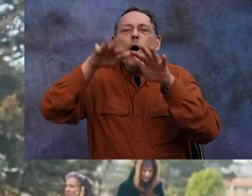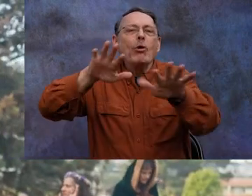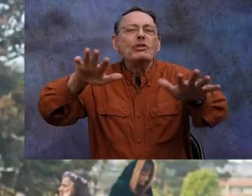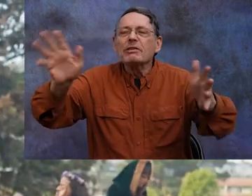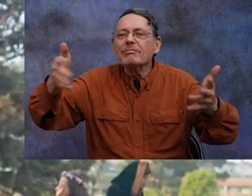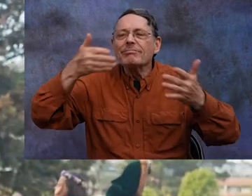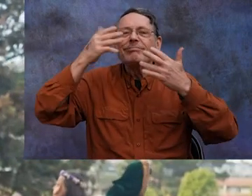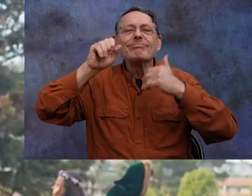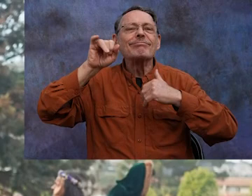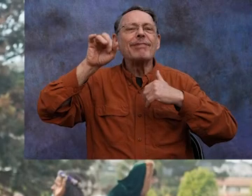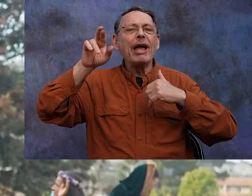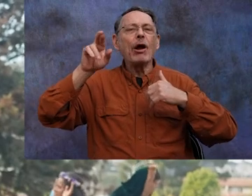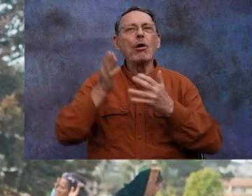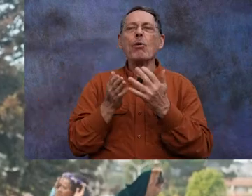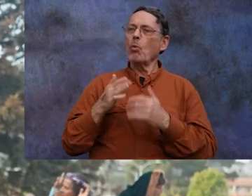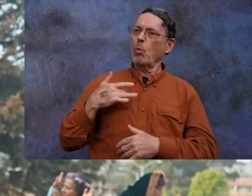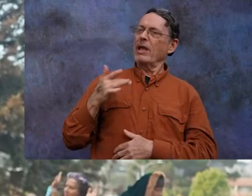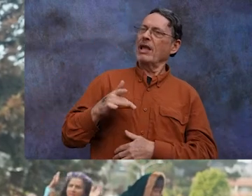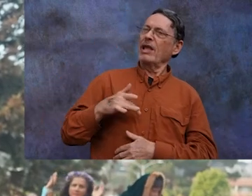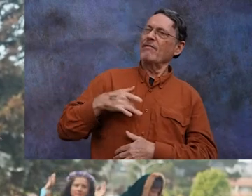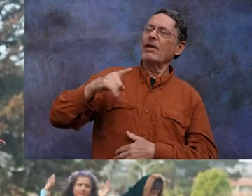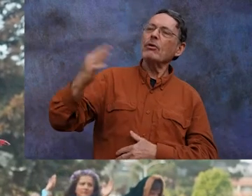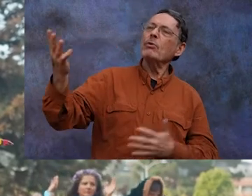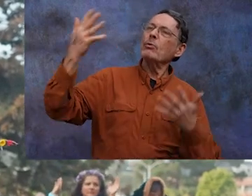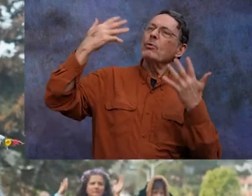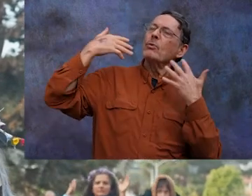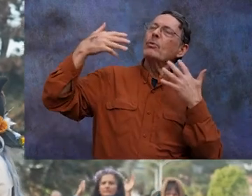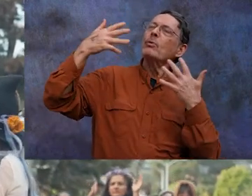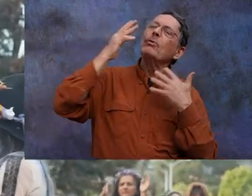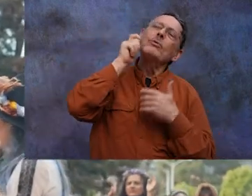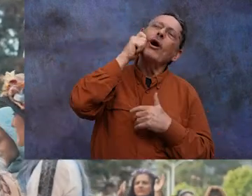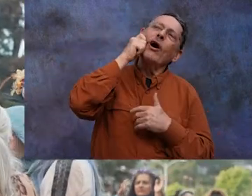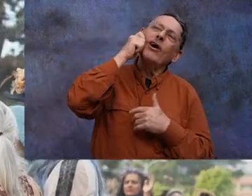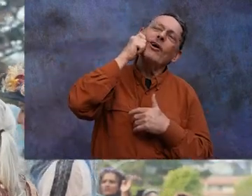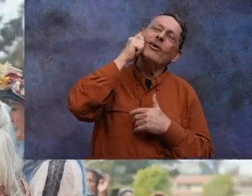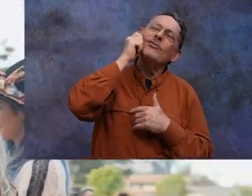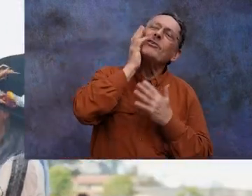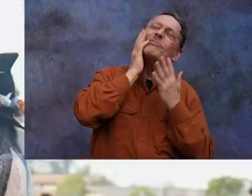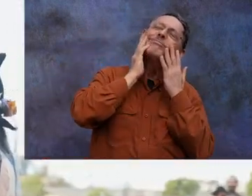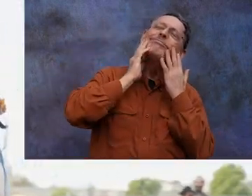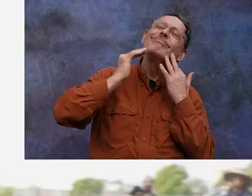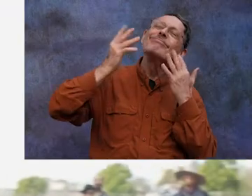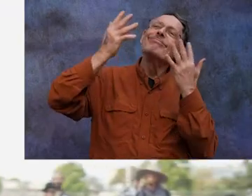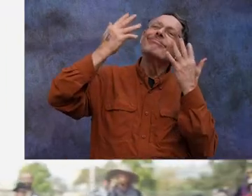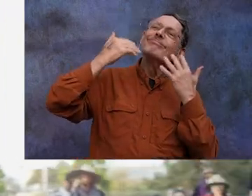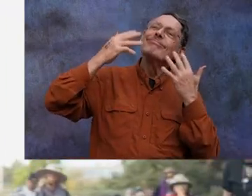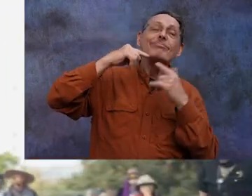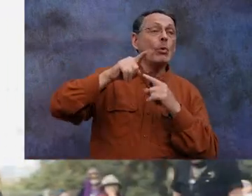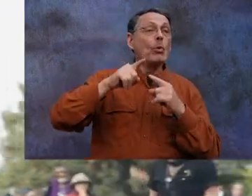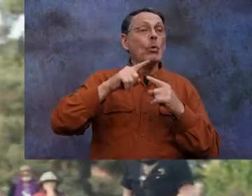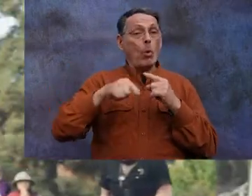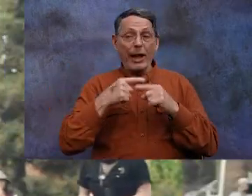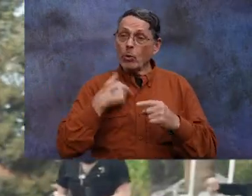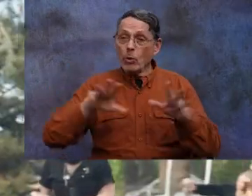the feel of you on our bare skin. When we inhale,